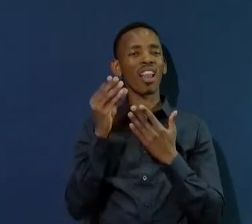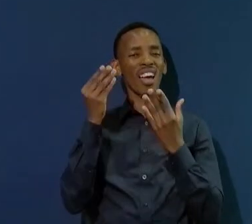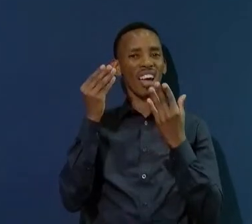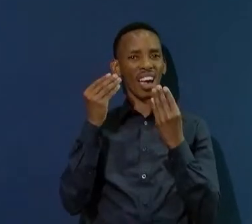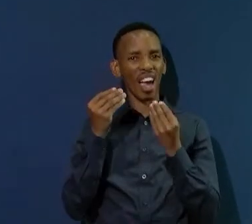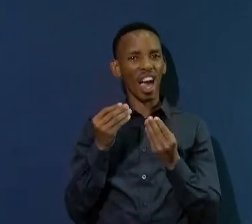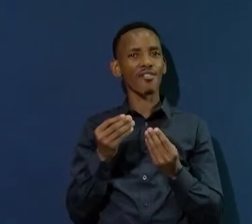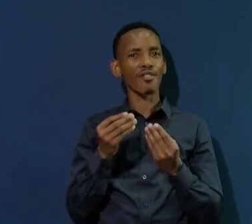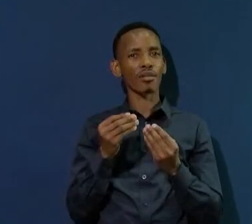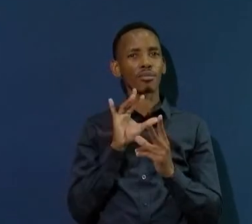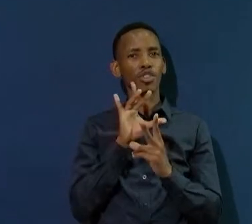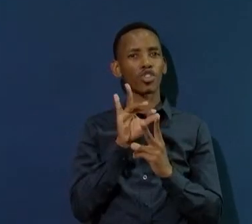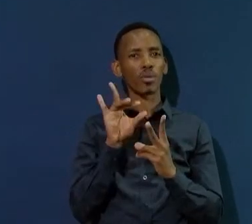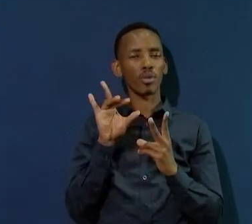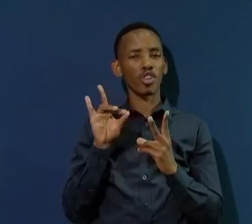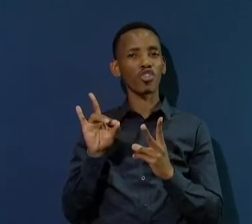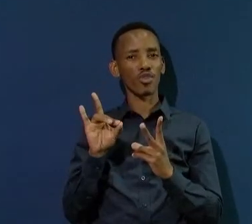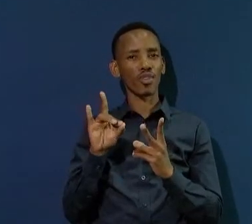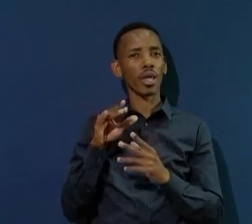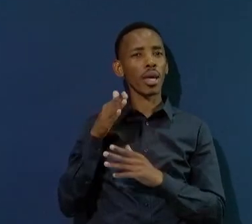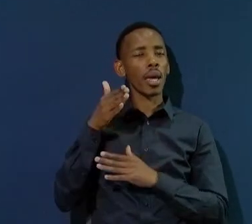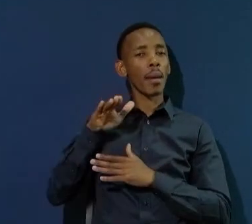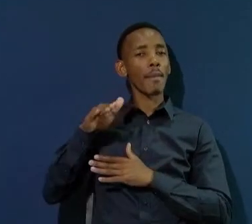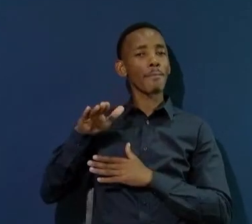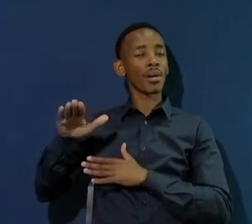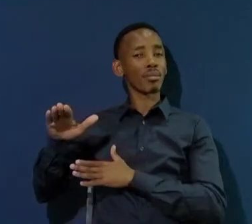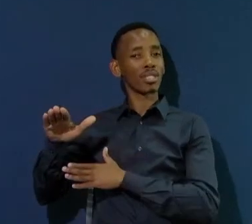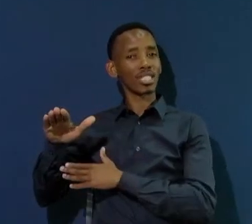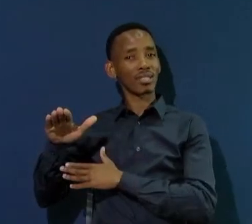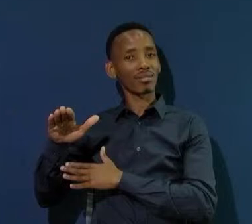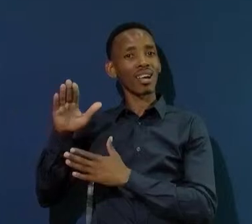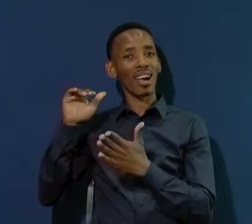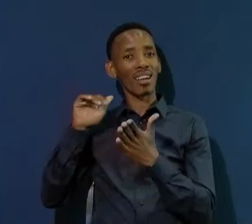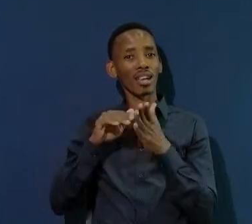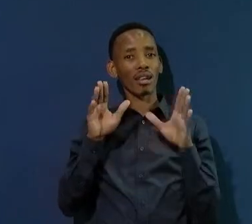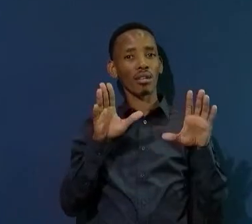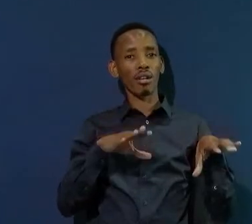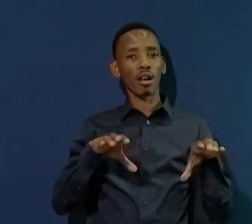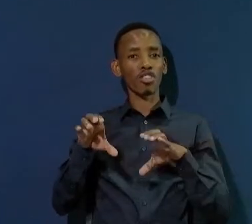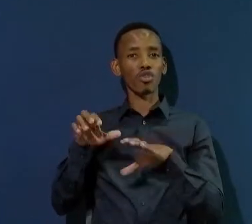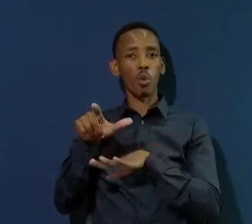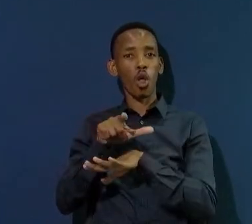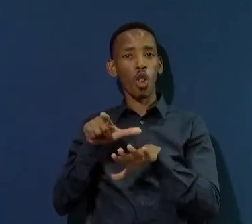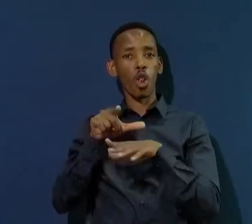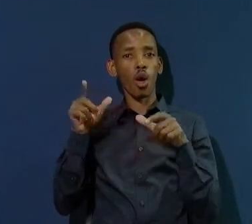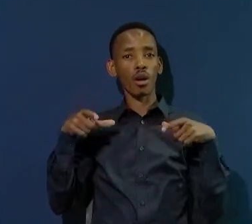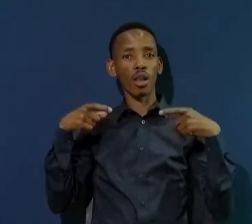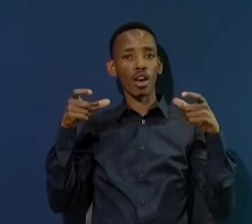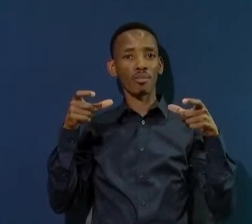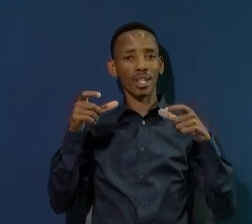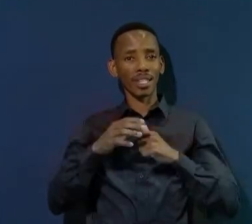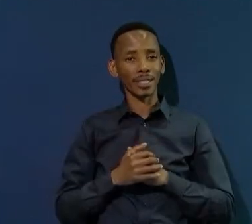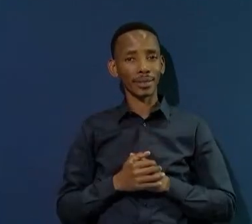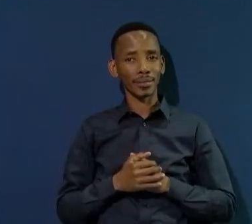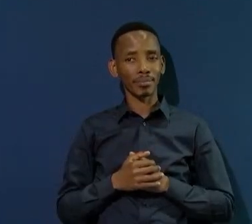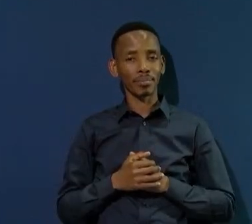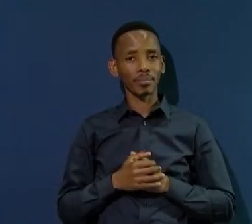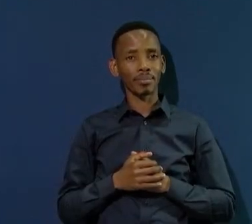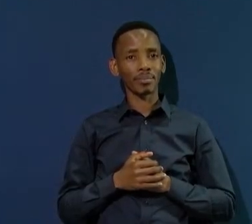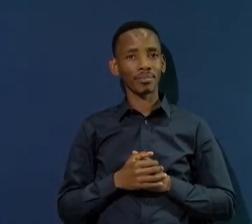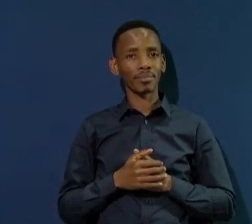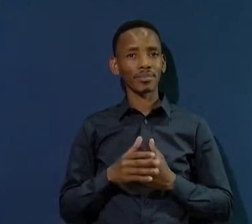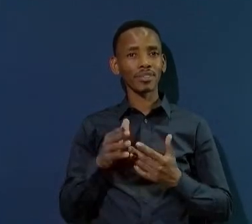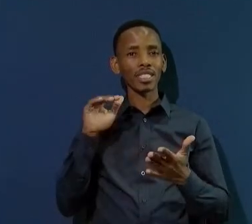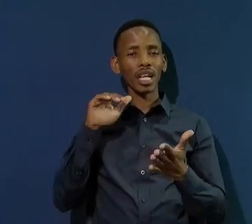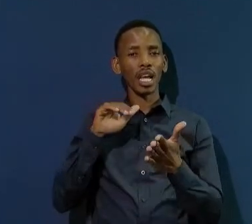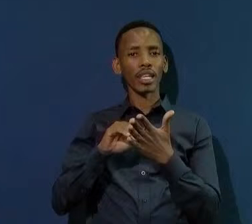of parliamentary and council or local government candidates again